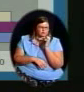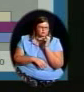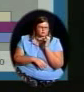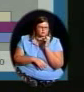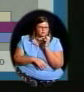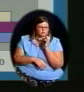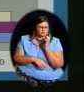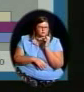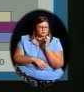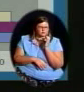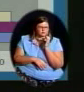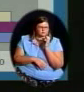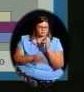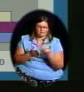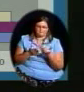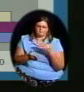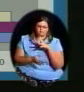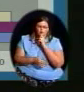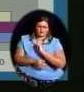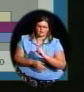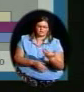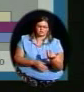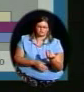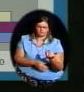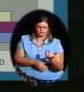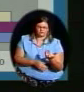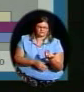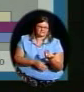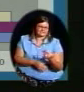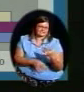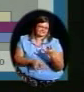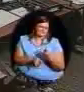a little before 15 years of age. Cigarettes,